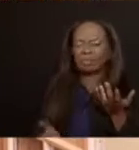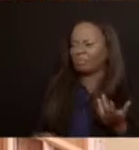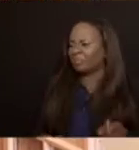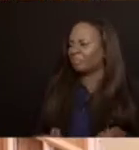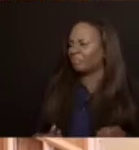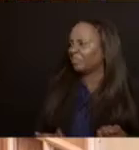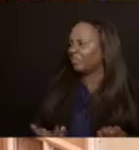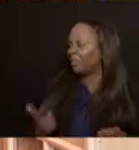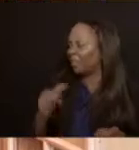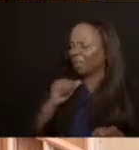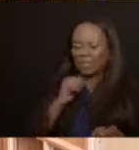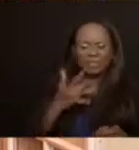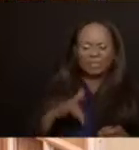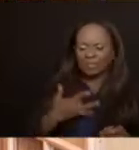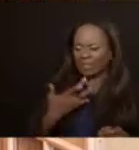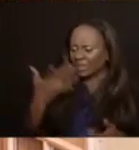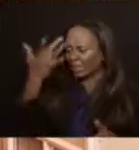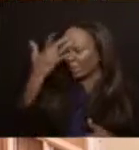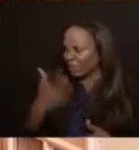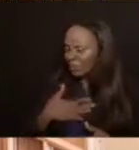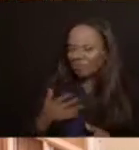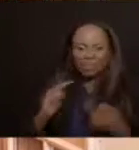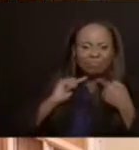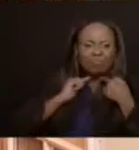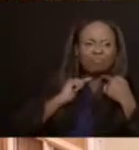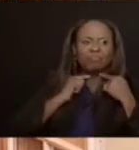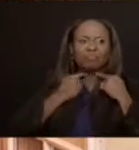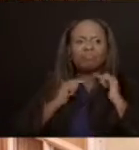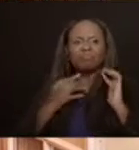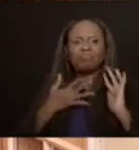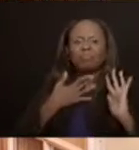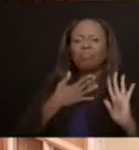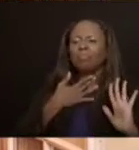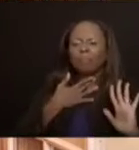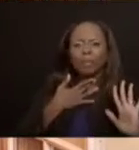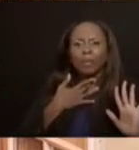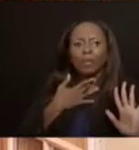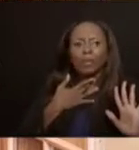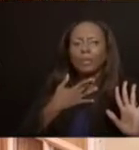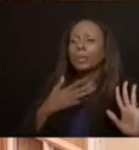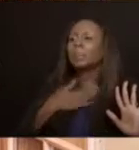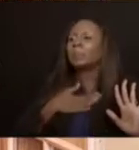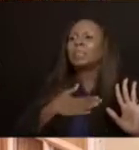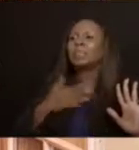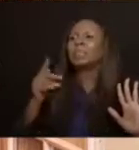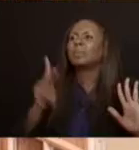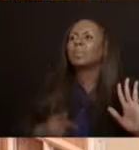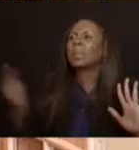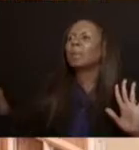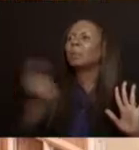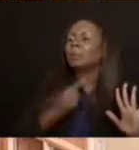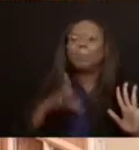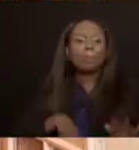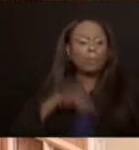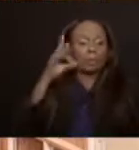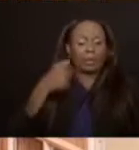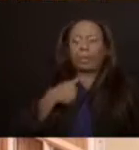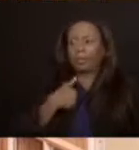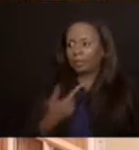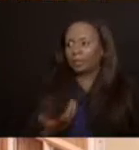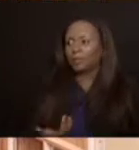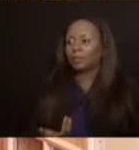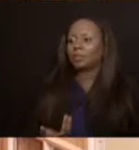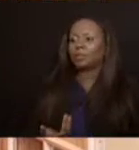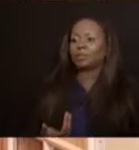really am feeling well, or I got a sore throat, I need you to ask somebody to come and pick me up, because we do have space